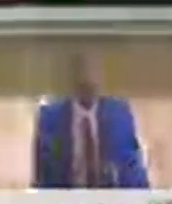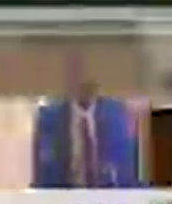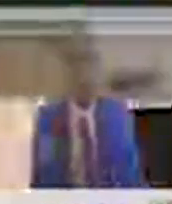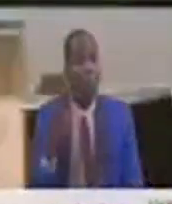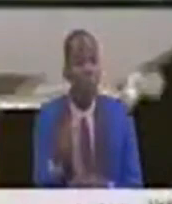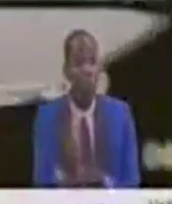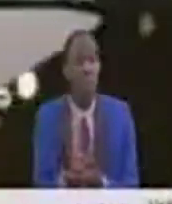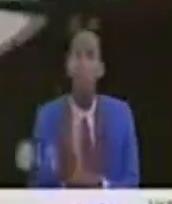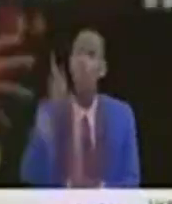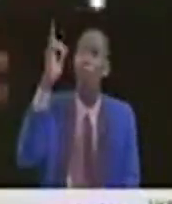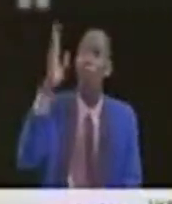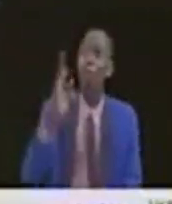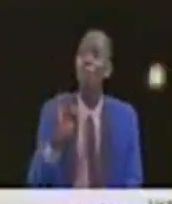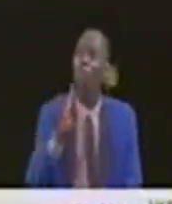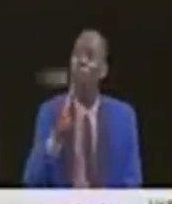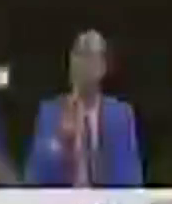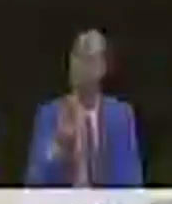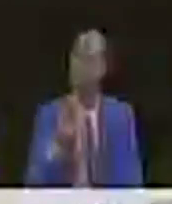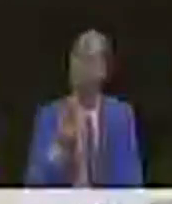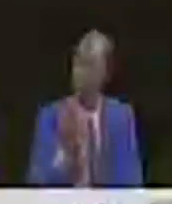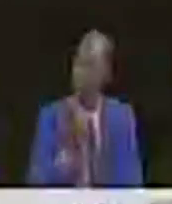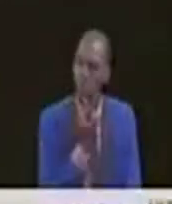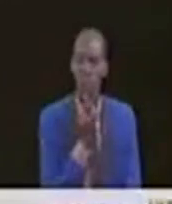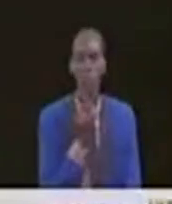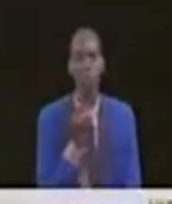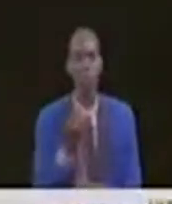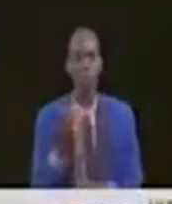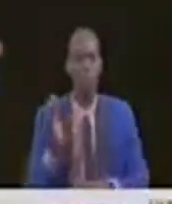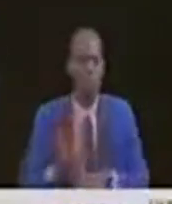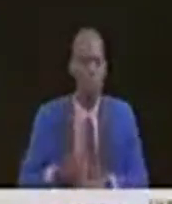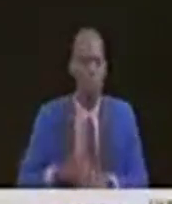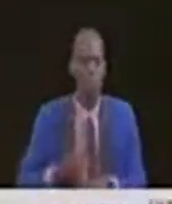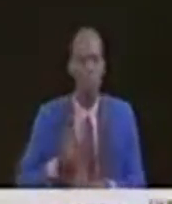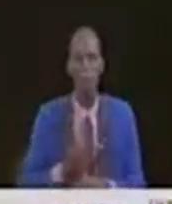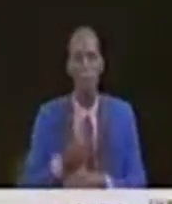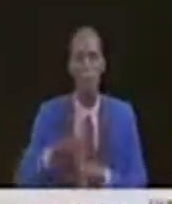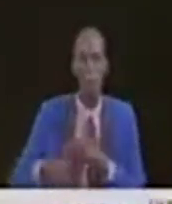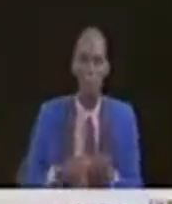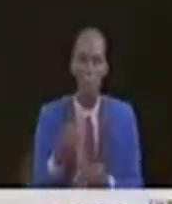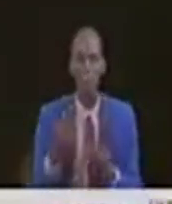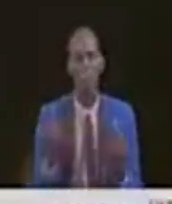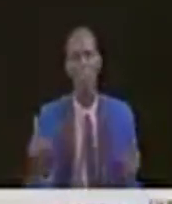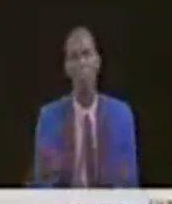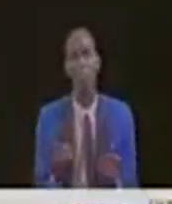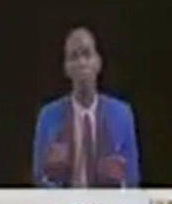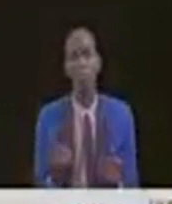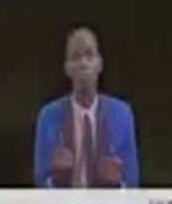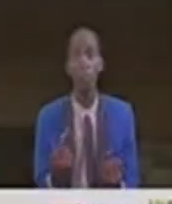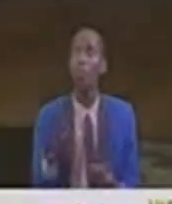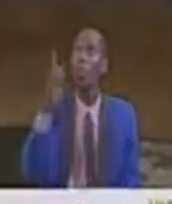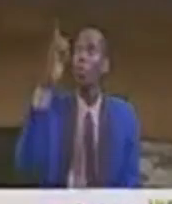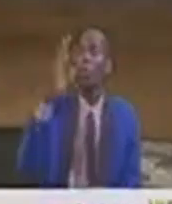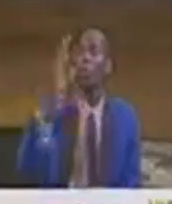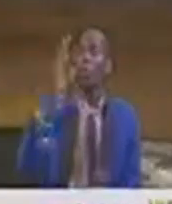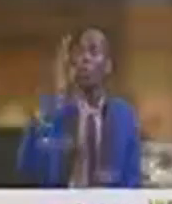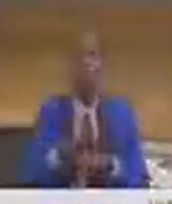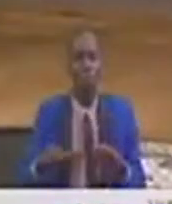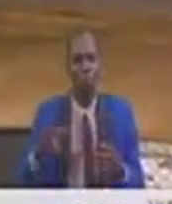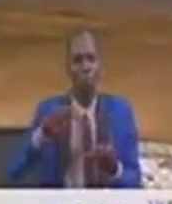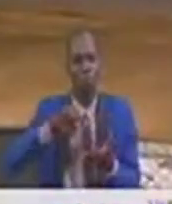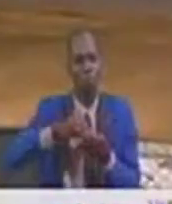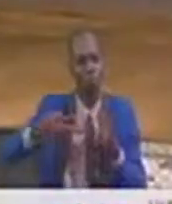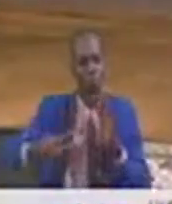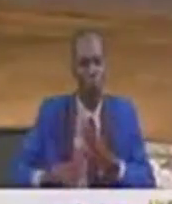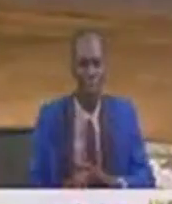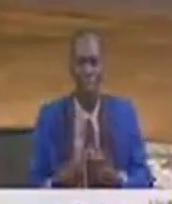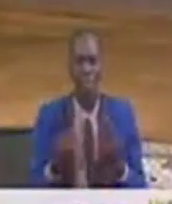serious about sin. And he doesn't measure, he doesn't interpret sin like we human